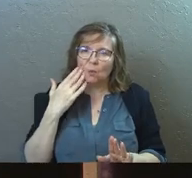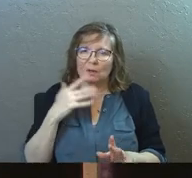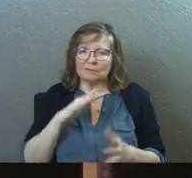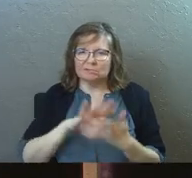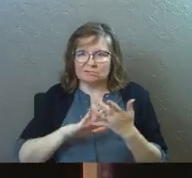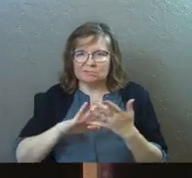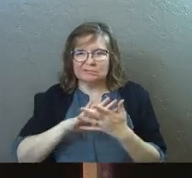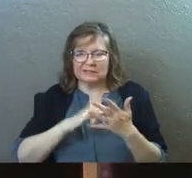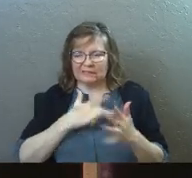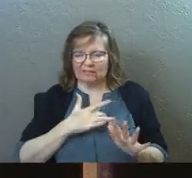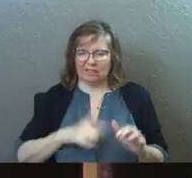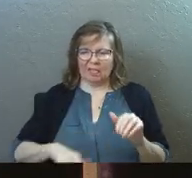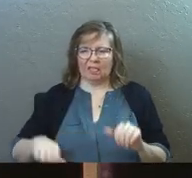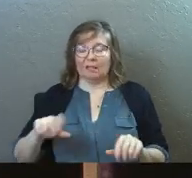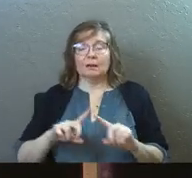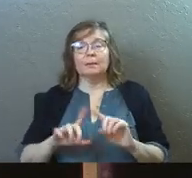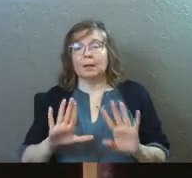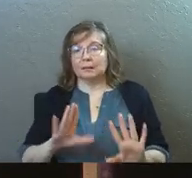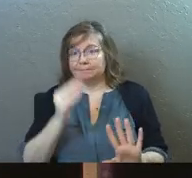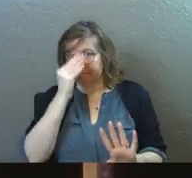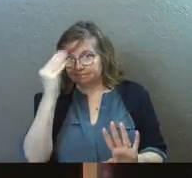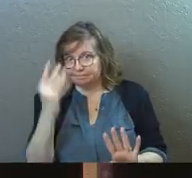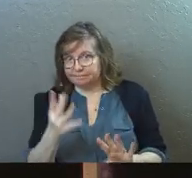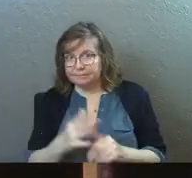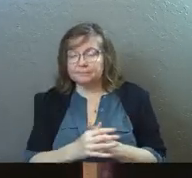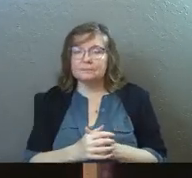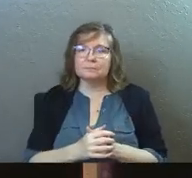in the mud here and this doesn't feel good, but let me just say it.